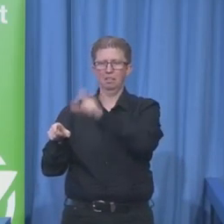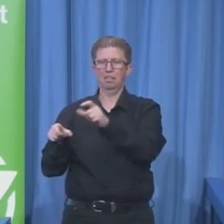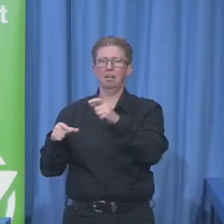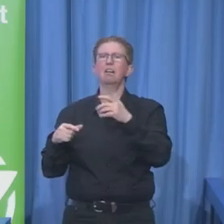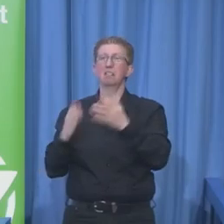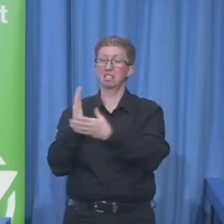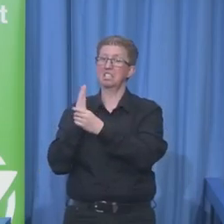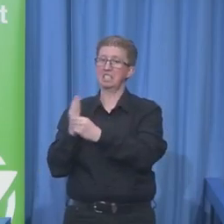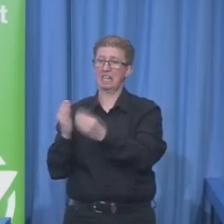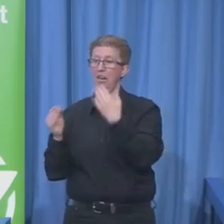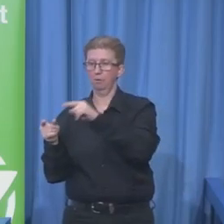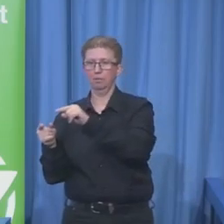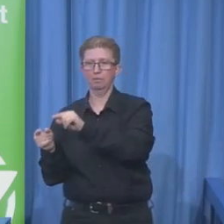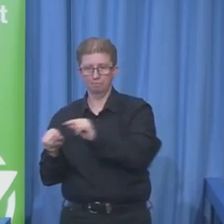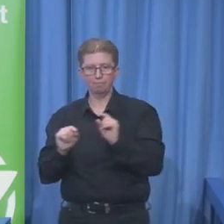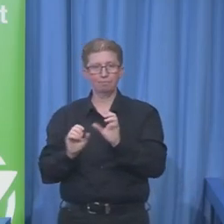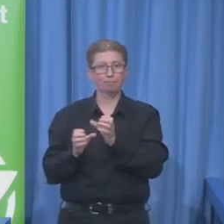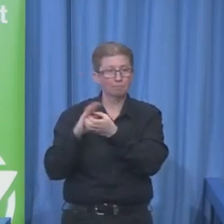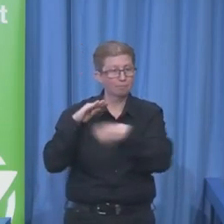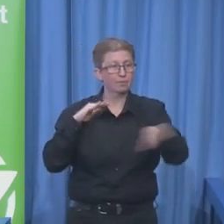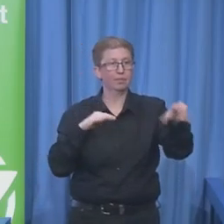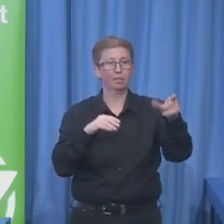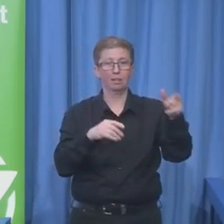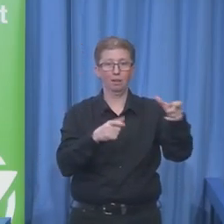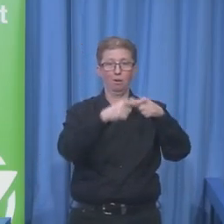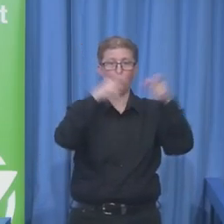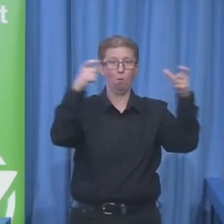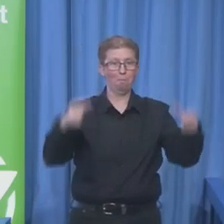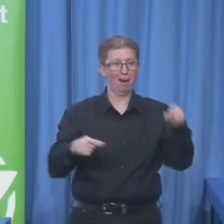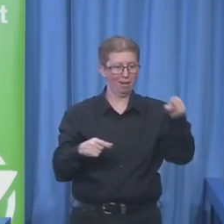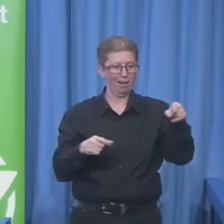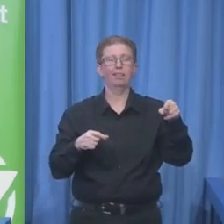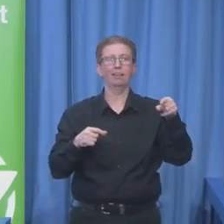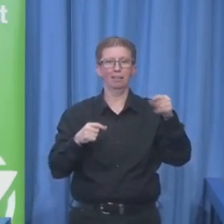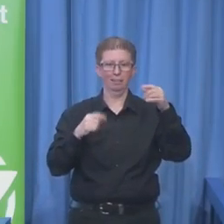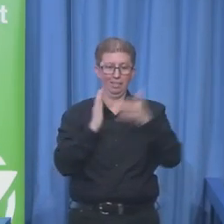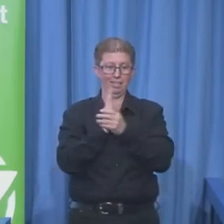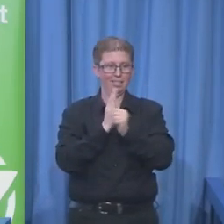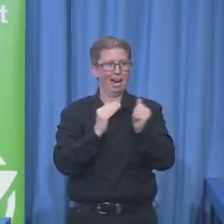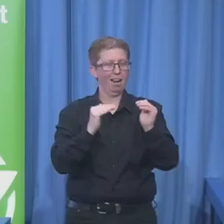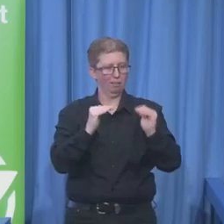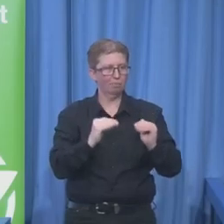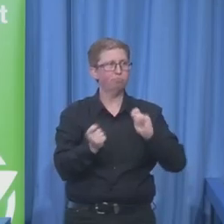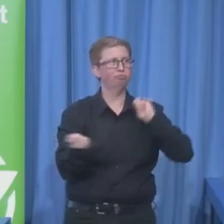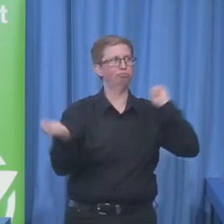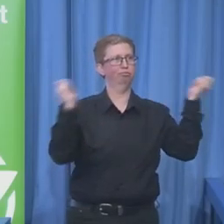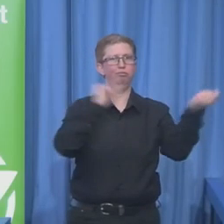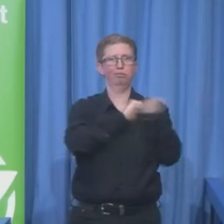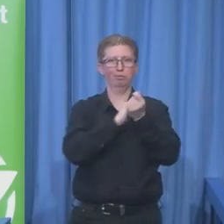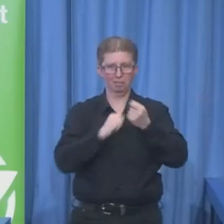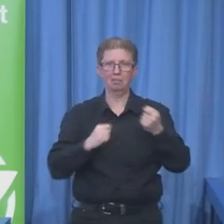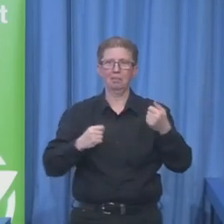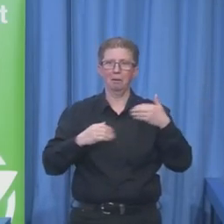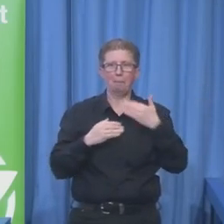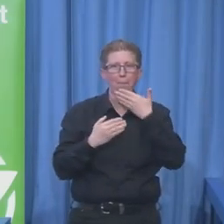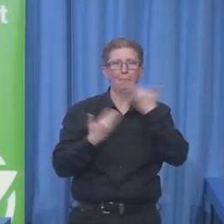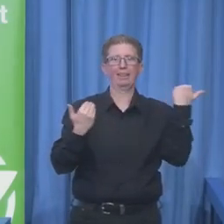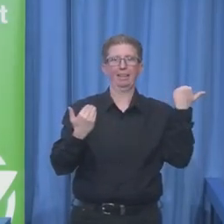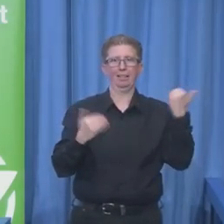their contribution is seen and is valued. So the perceptions of persons with intellectual disability are much